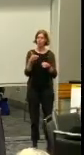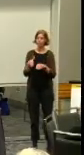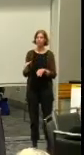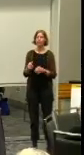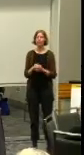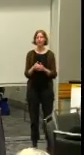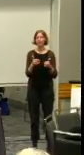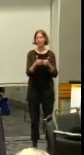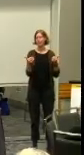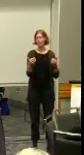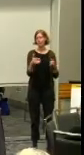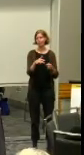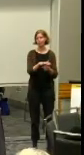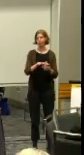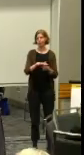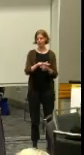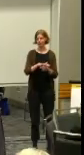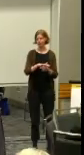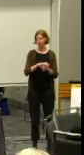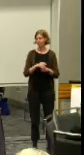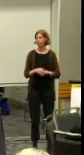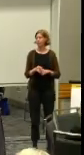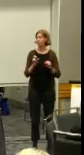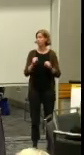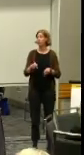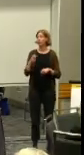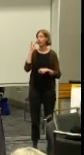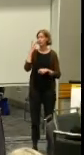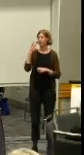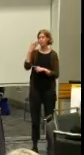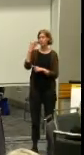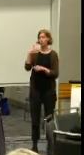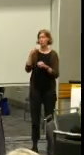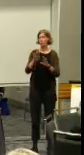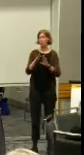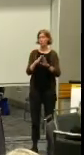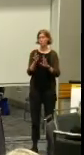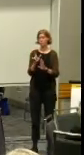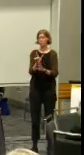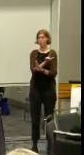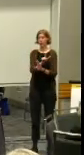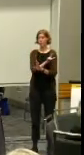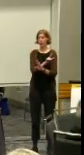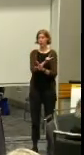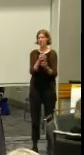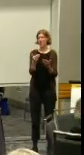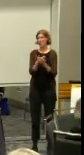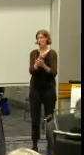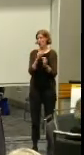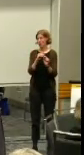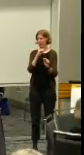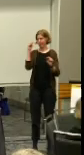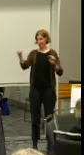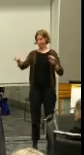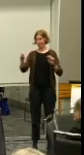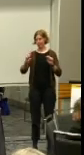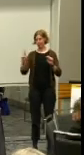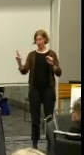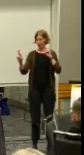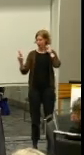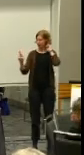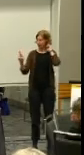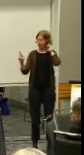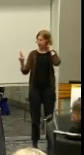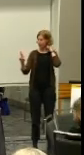see the existing front door is on your left and the new front door is on your right. We also try to